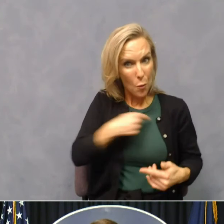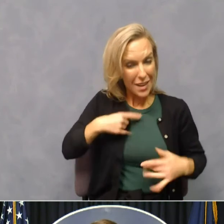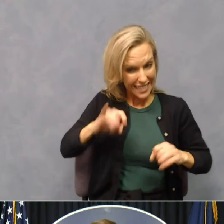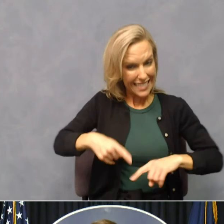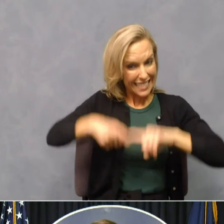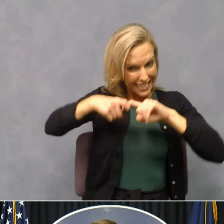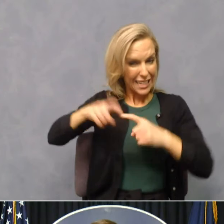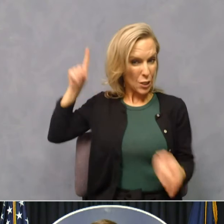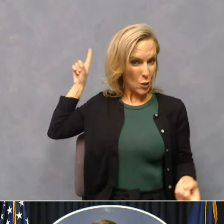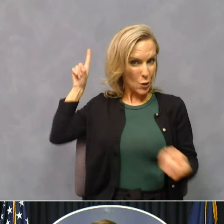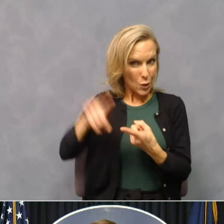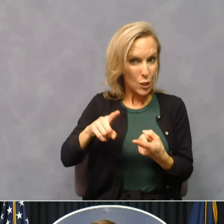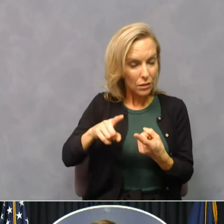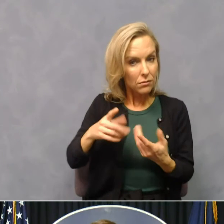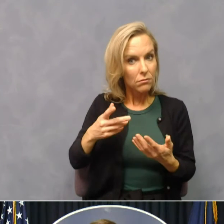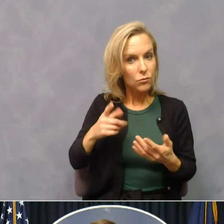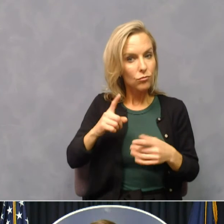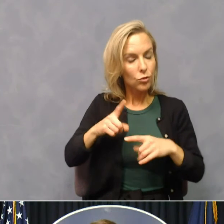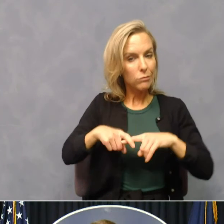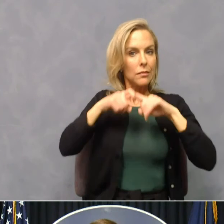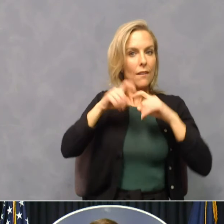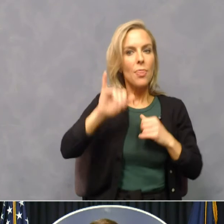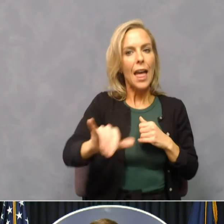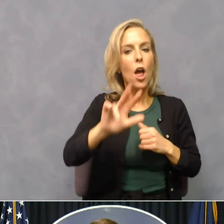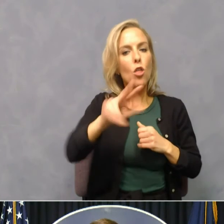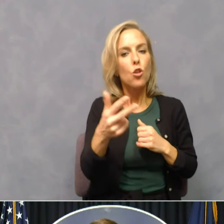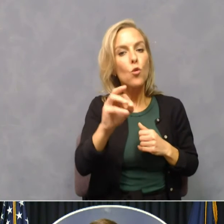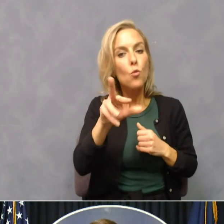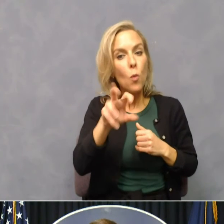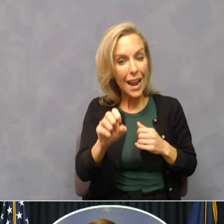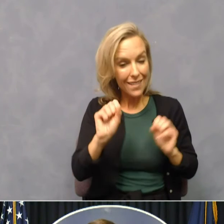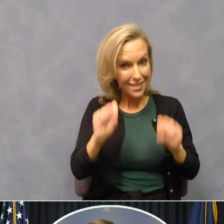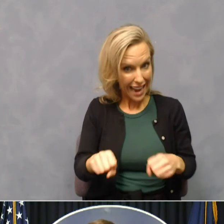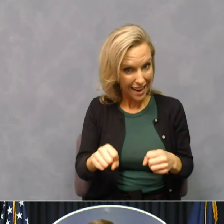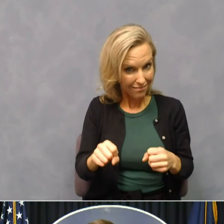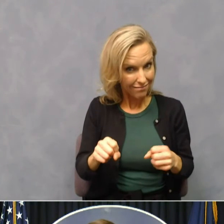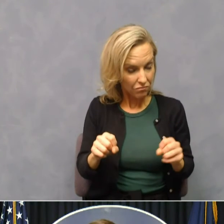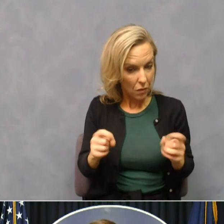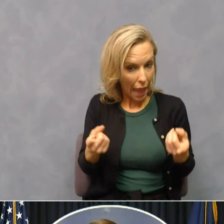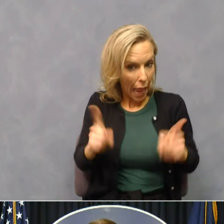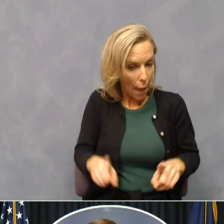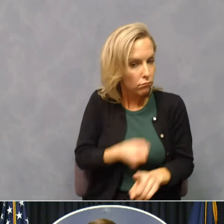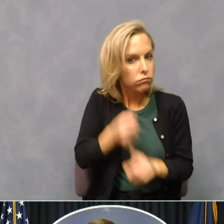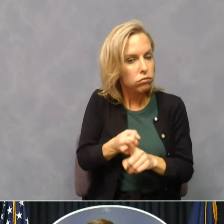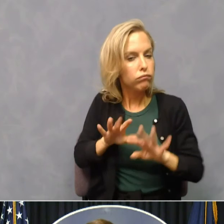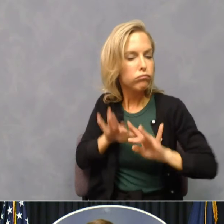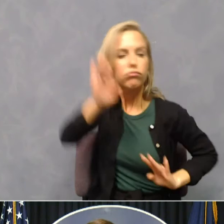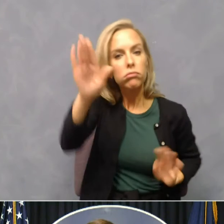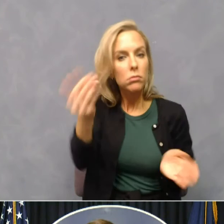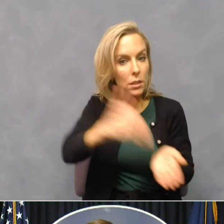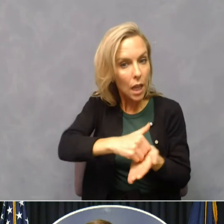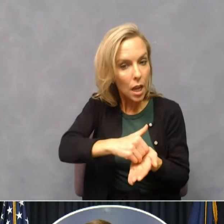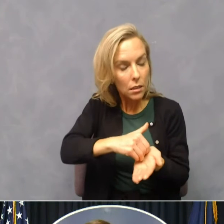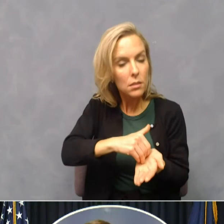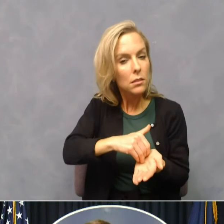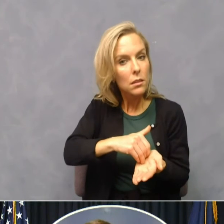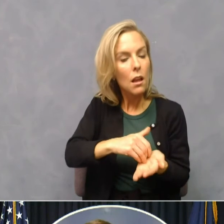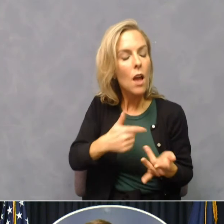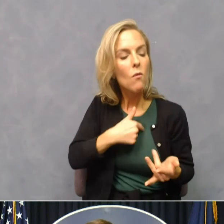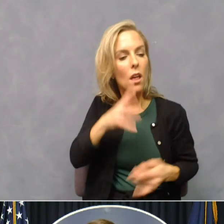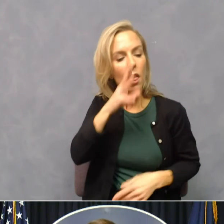wave. Now, can that growth start again if we abandon the things that we